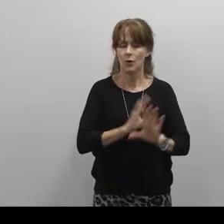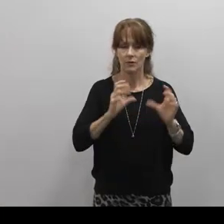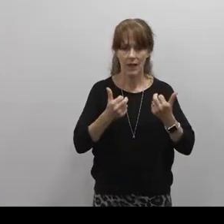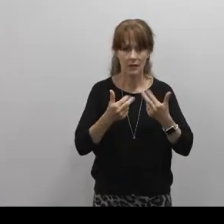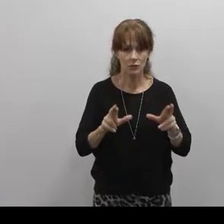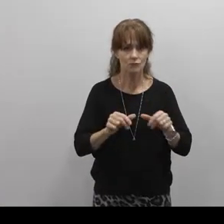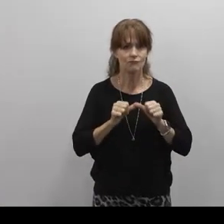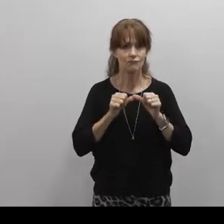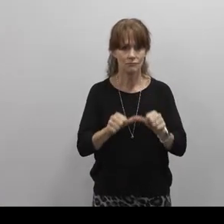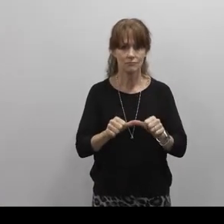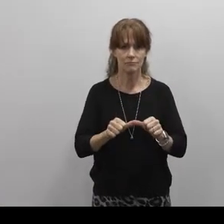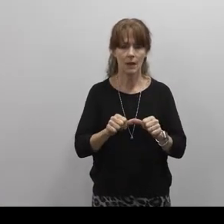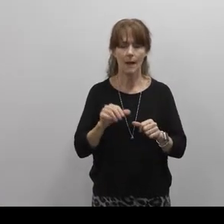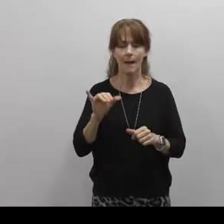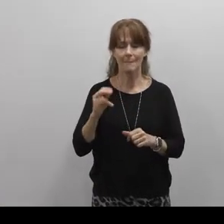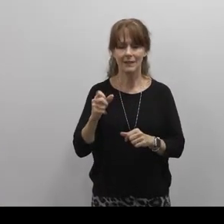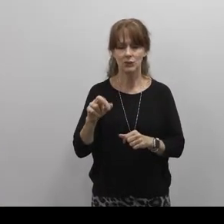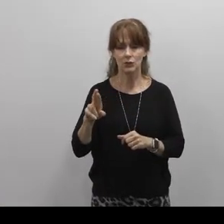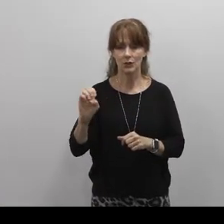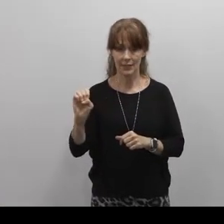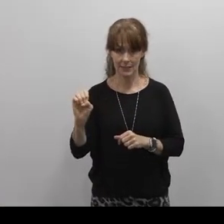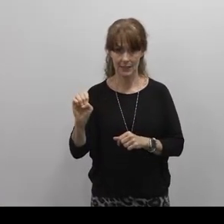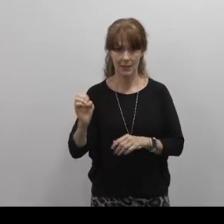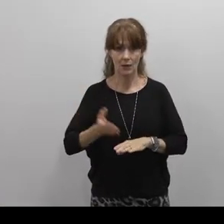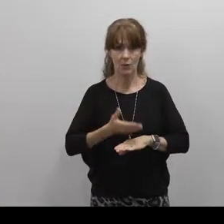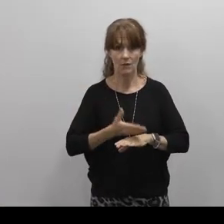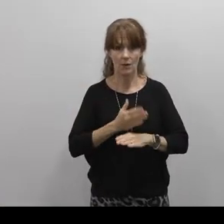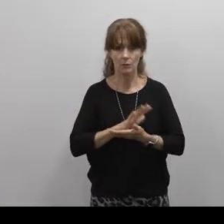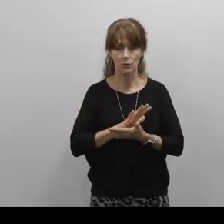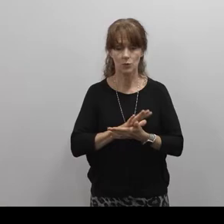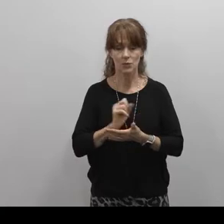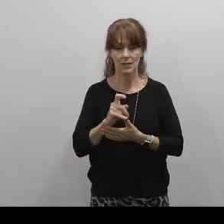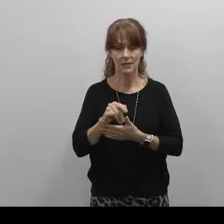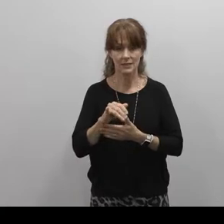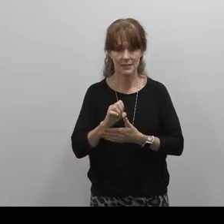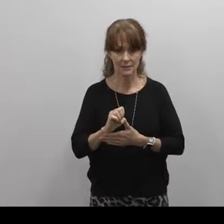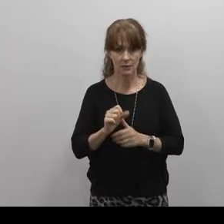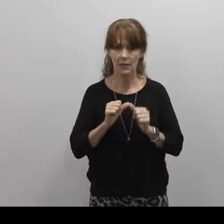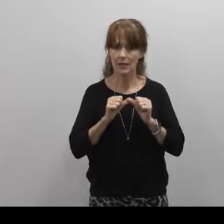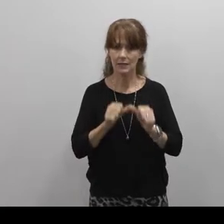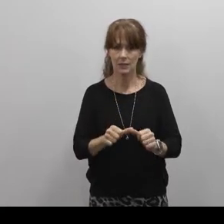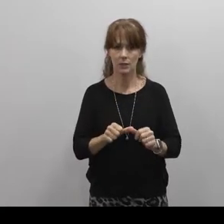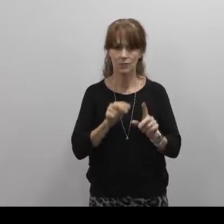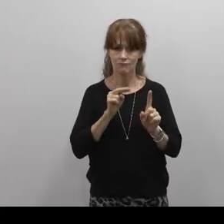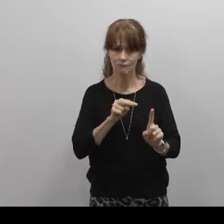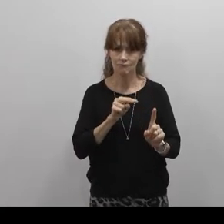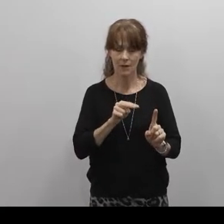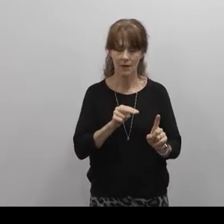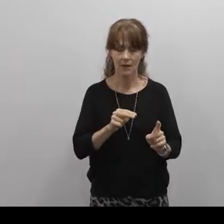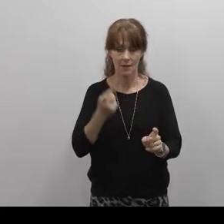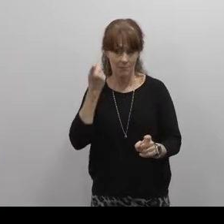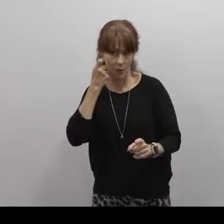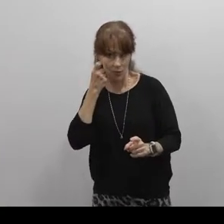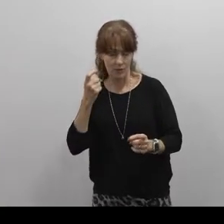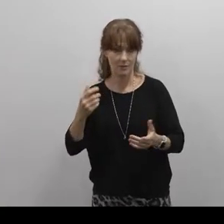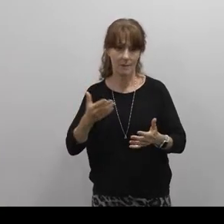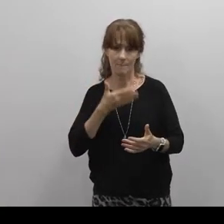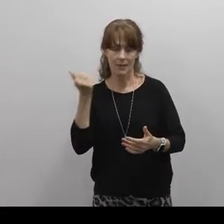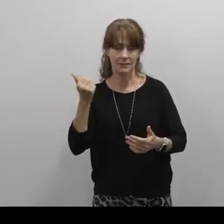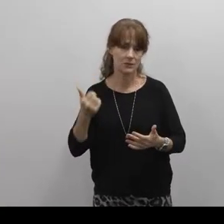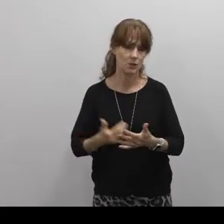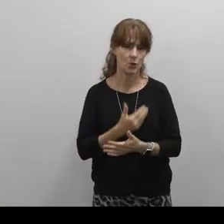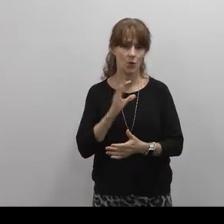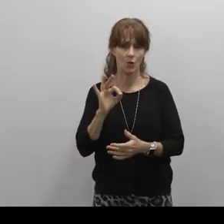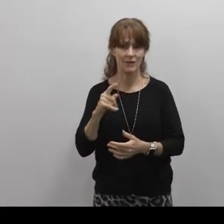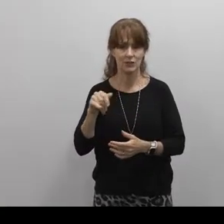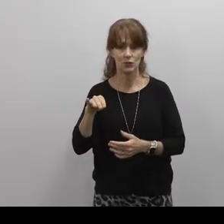go through the Measure E program and renovate school sites. We'll continue to keep close tabs on what the latest and greatest features are out there